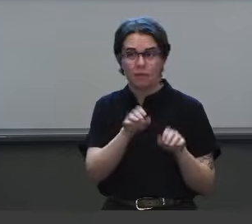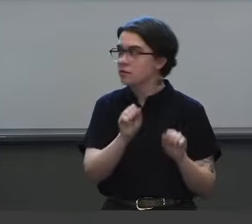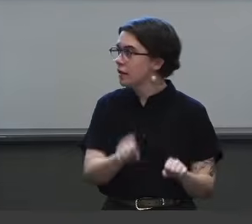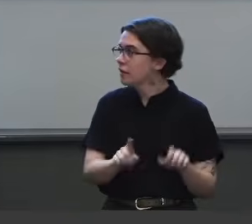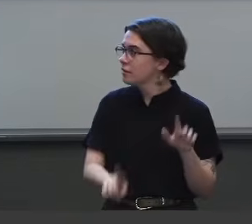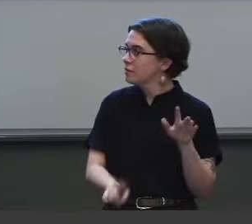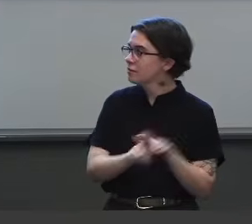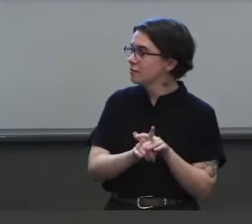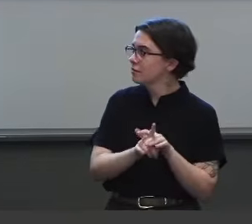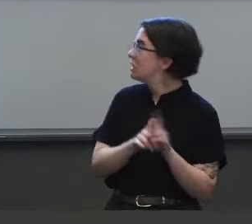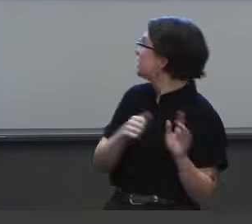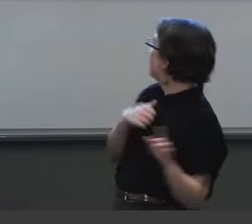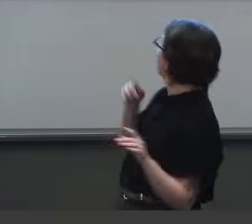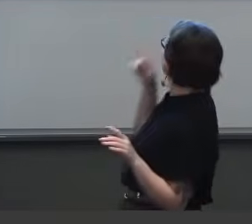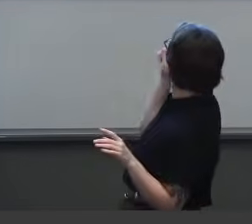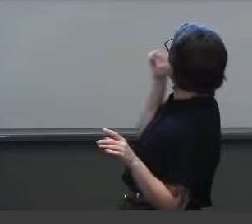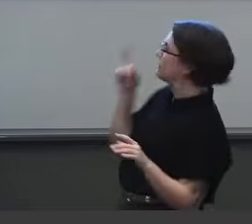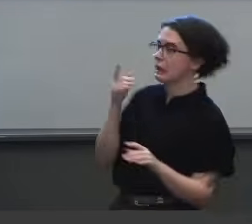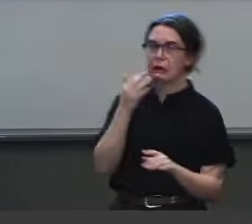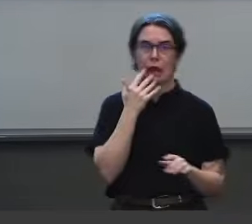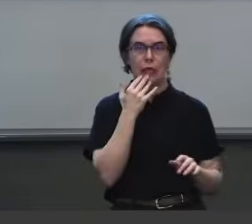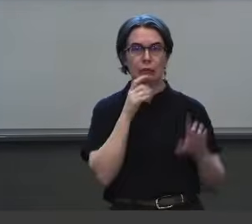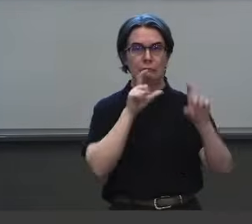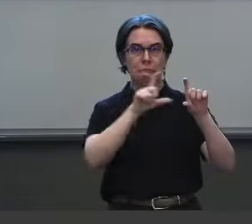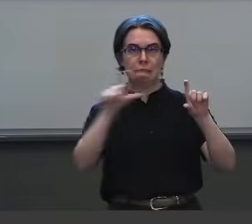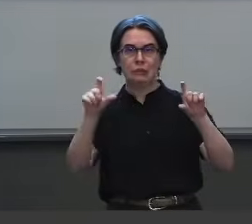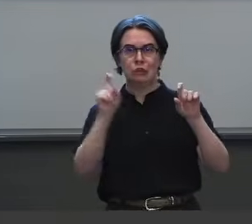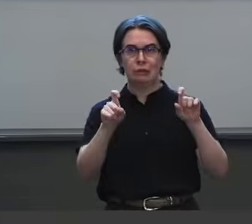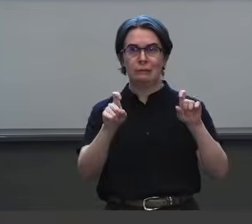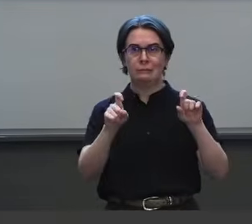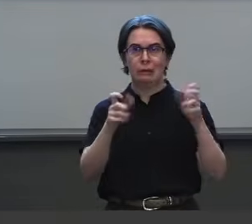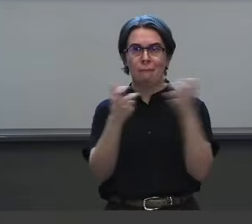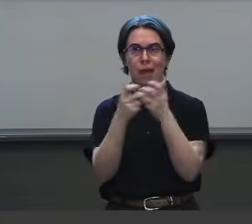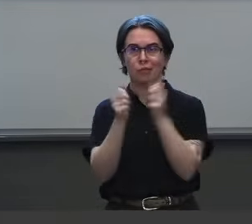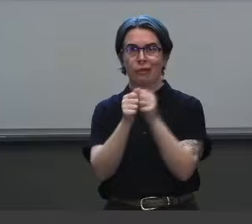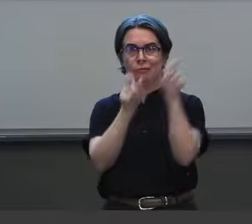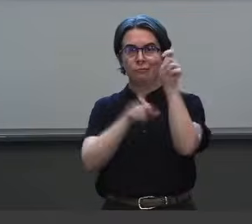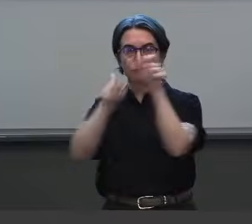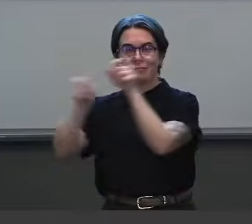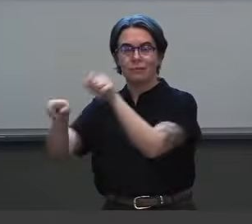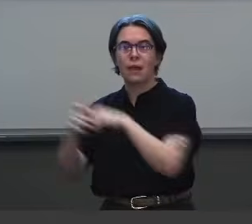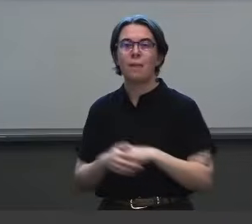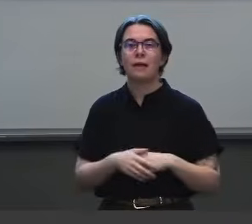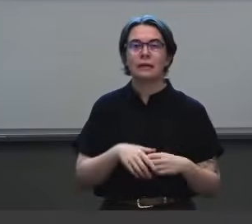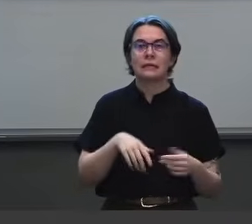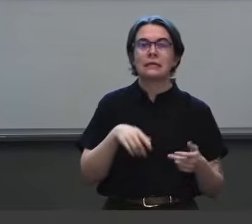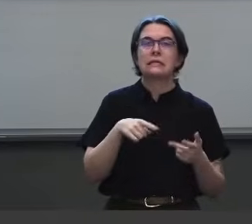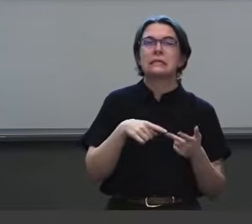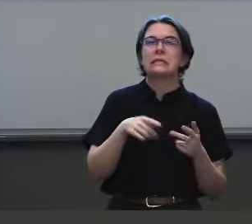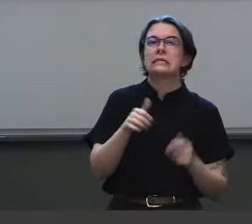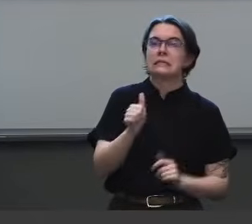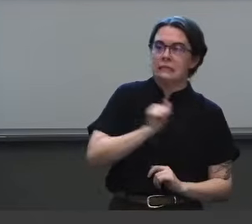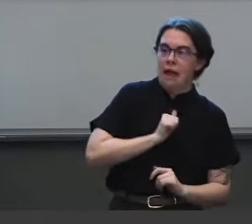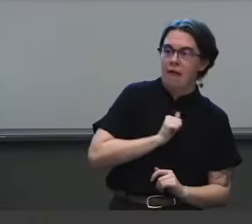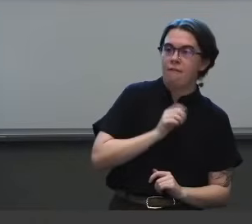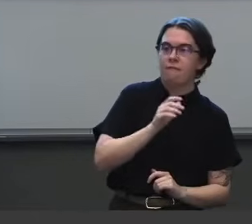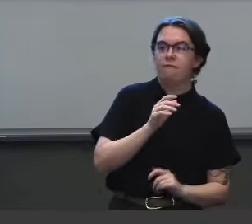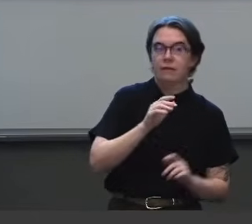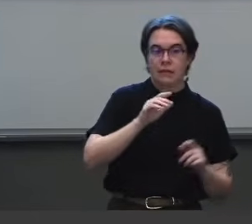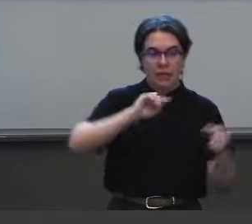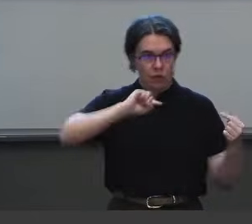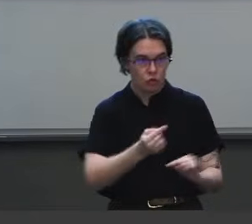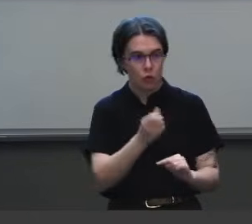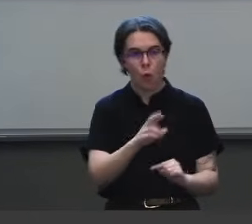those colored patches are supposed to line up with self and other injury, okay? So you can see a big